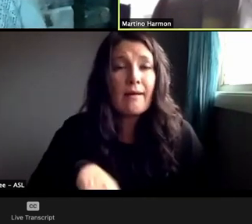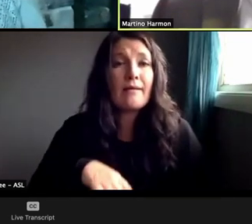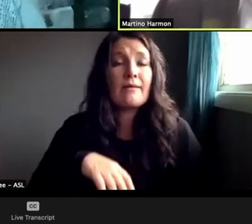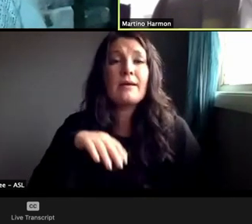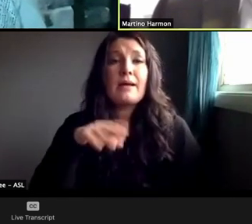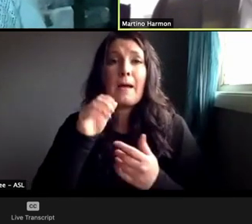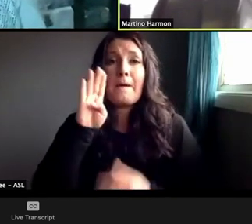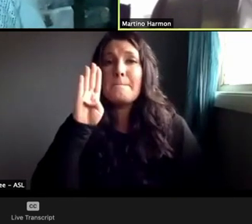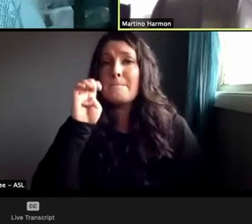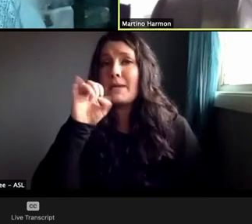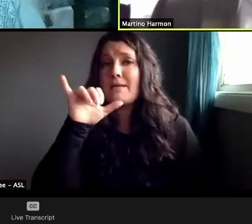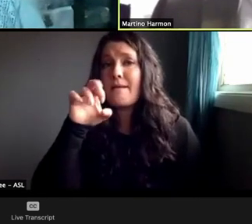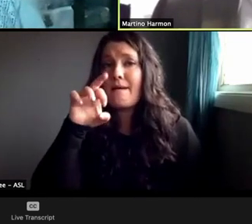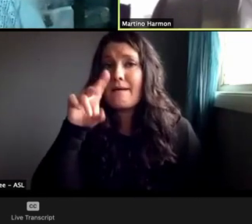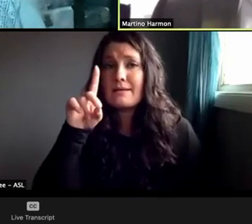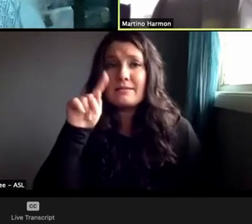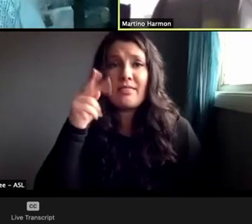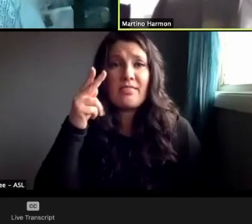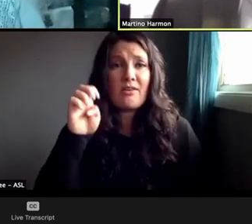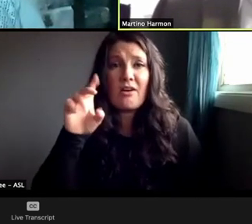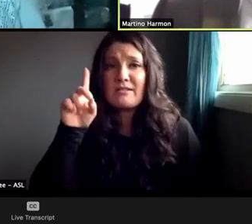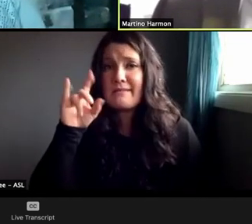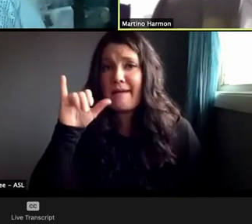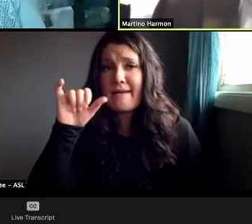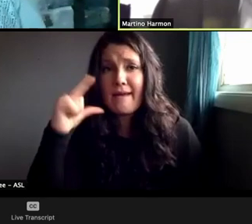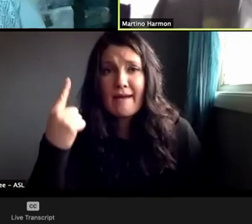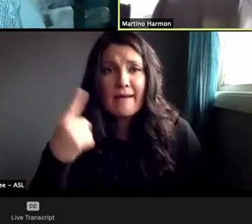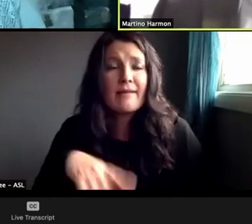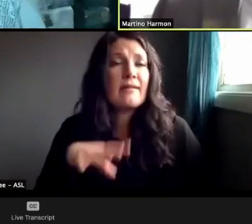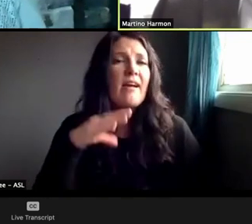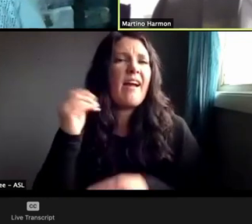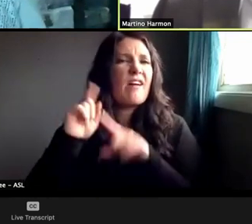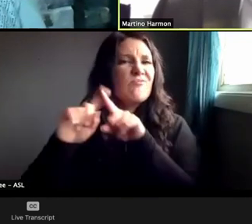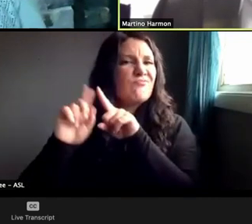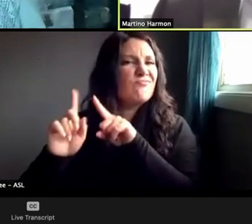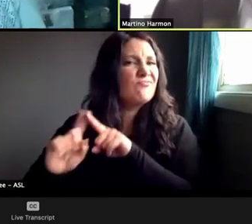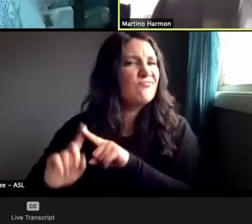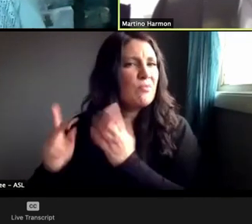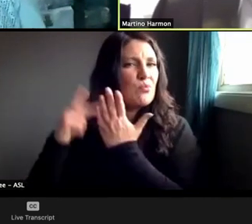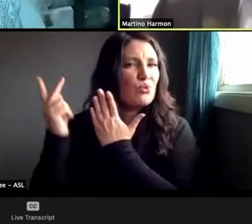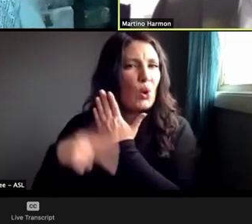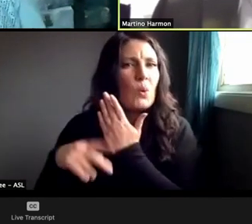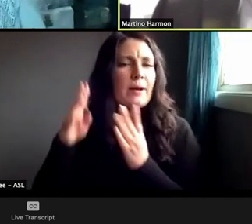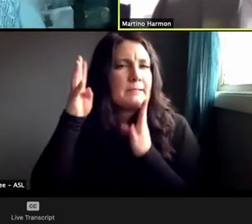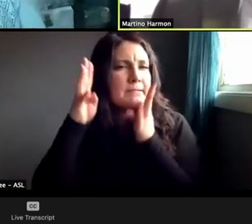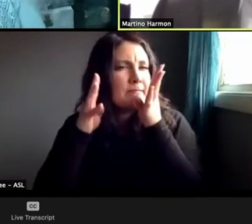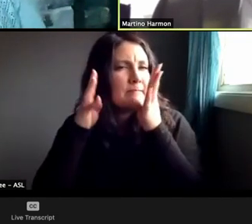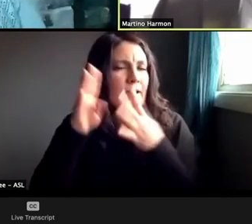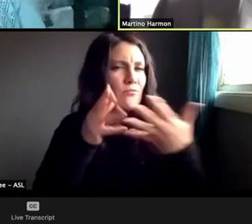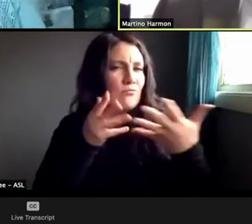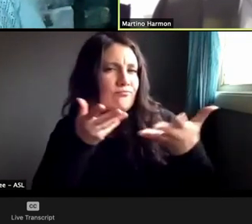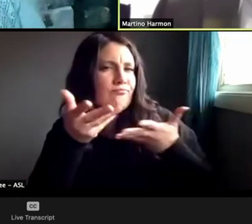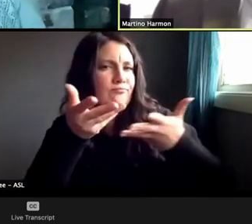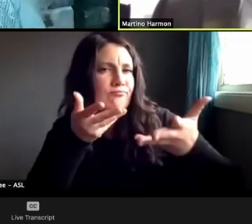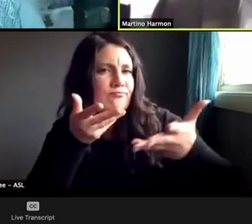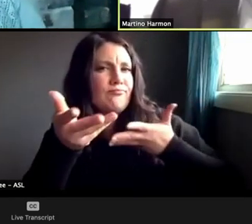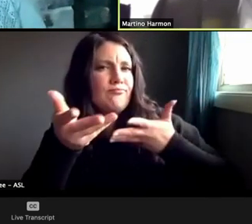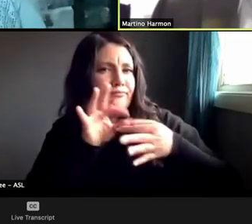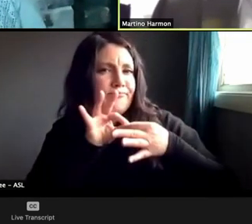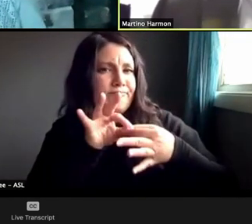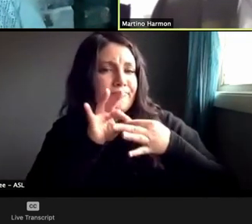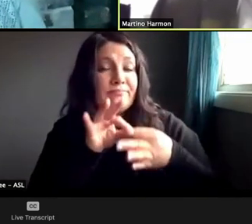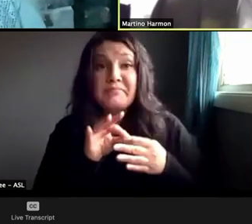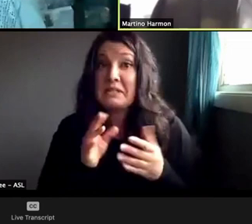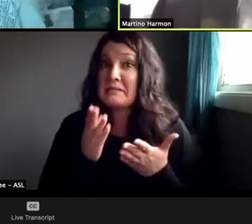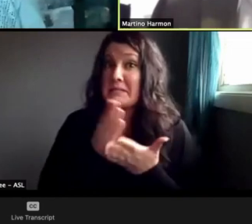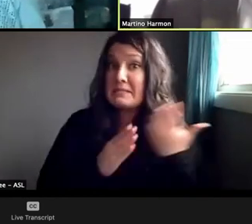Rec Sports, have let students connect with others in a more deep way. Some of these events were convened on Zoom with